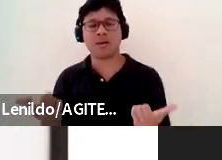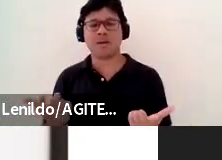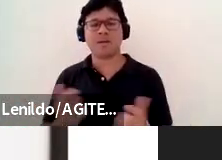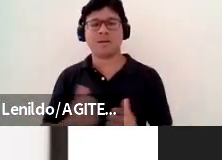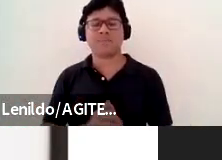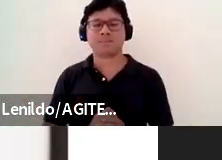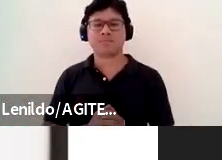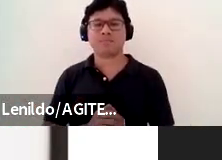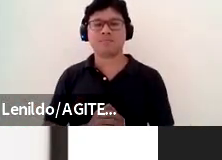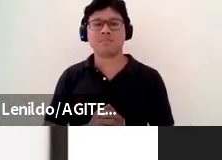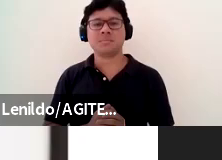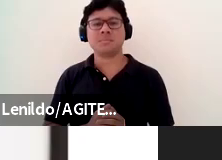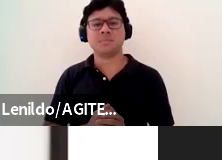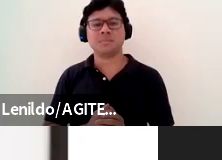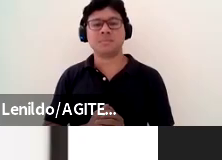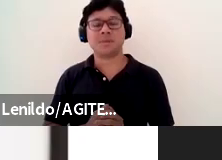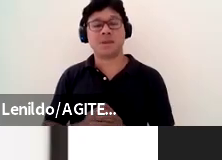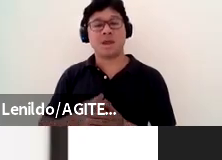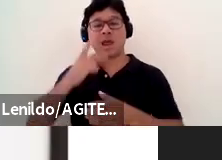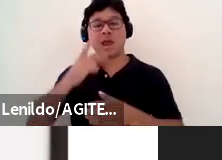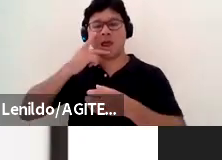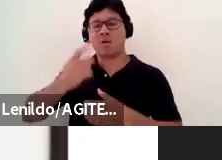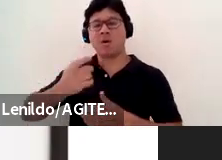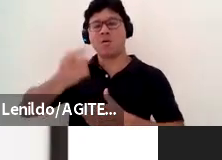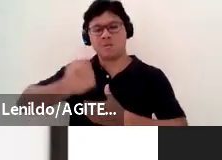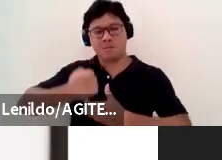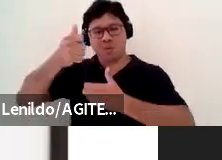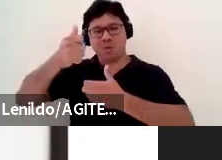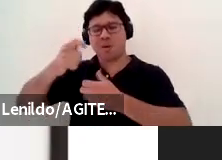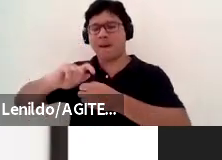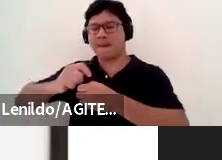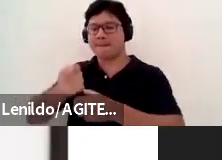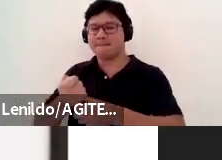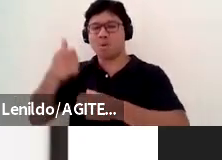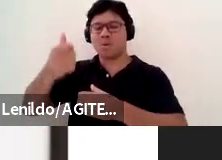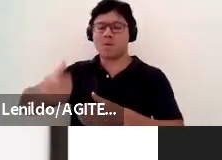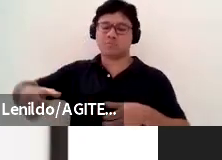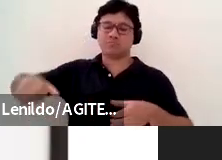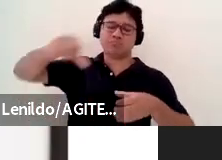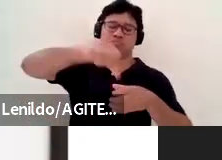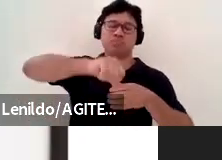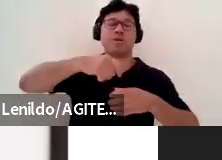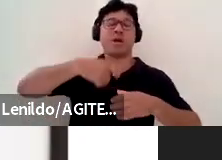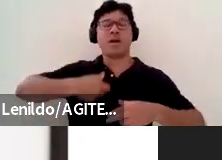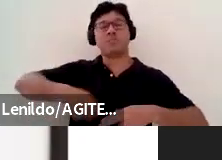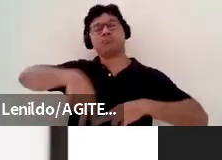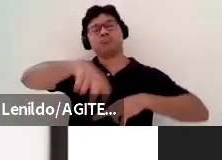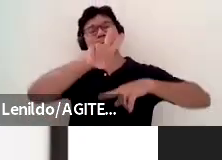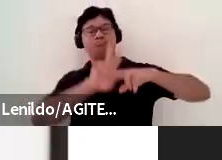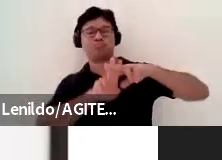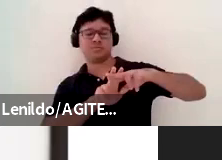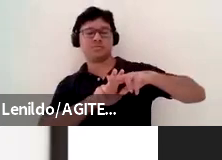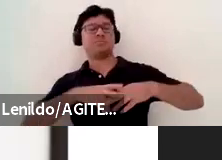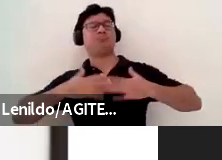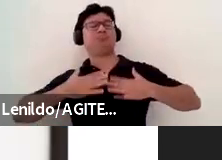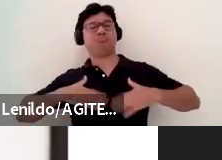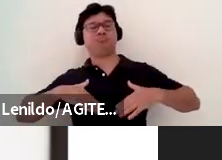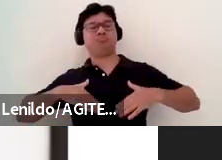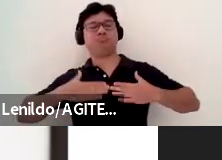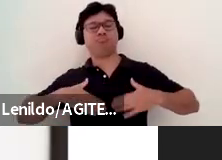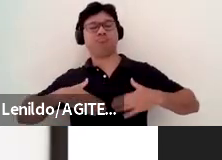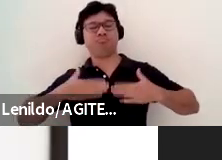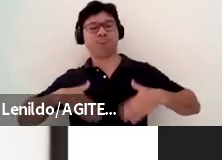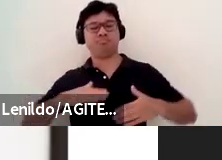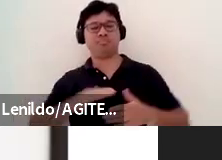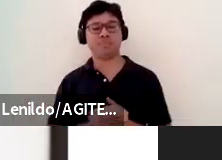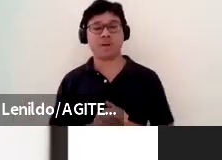champagne. I put my feet up and I count my blessings, because it's really amazing to be part